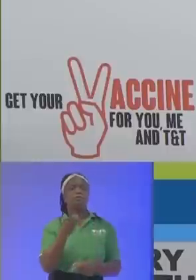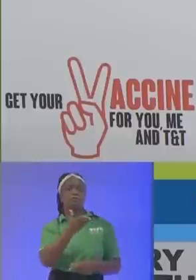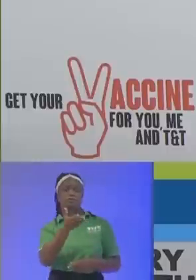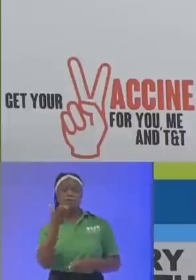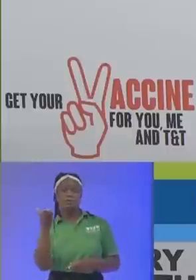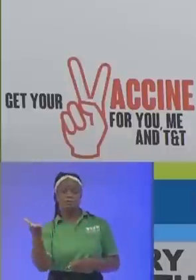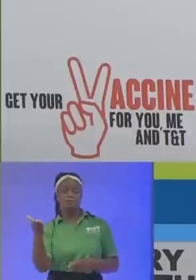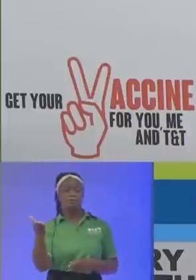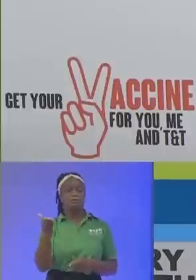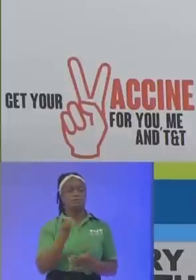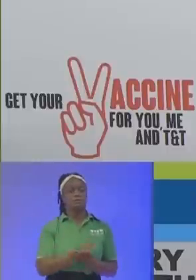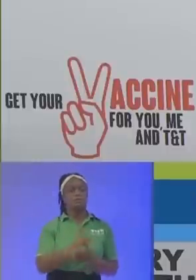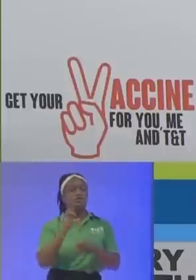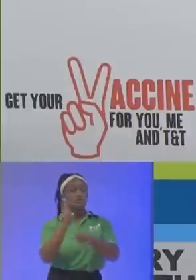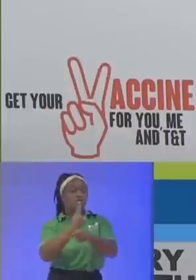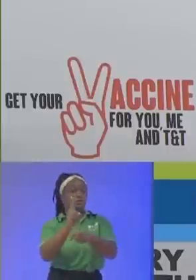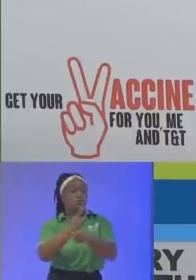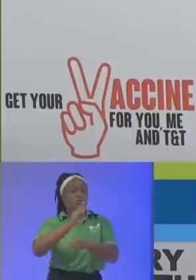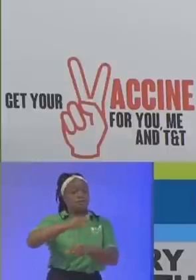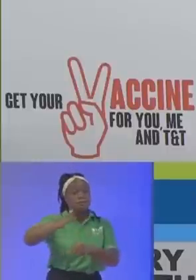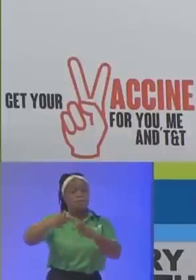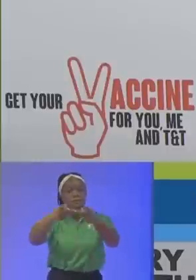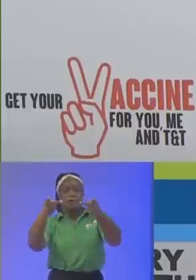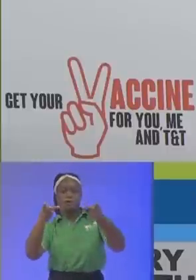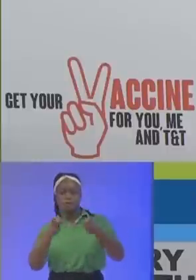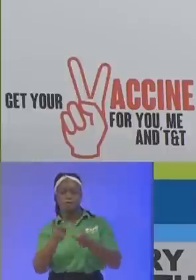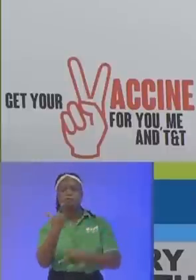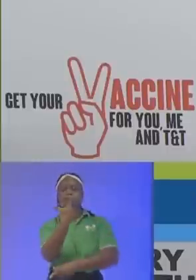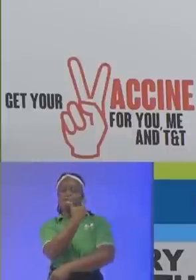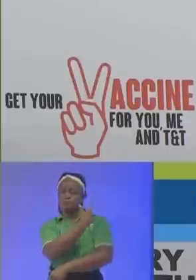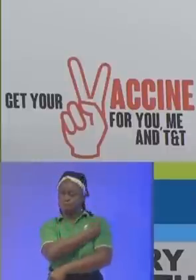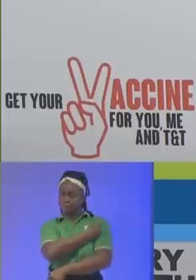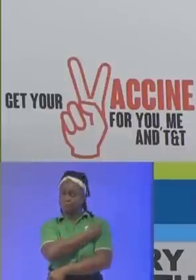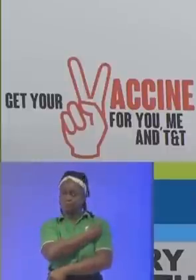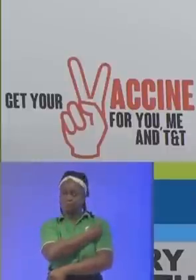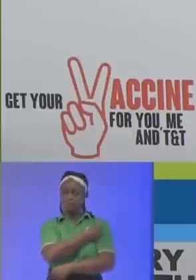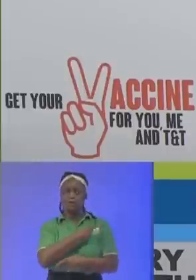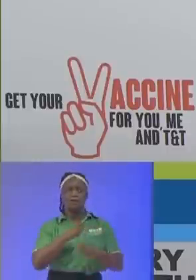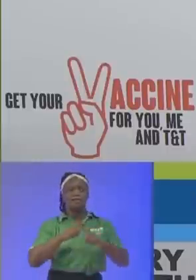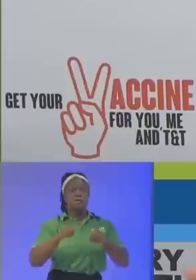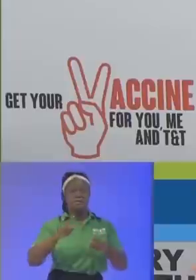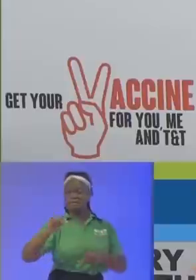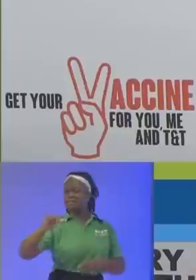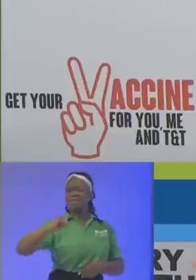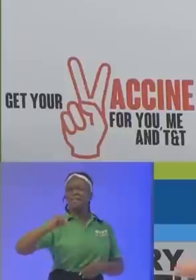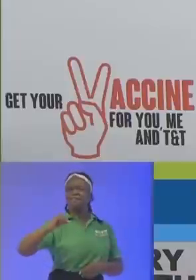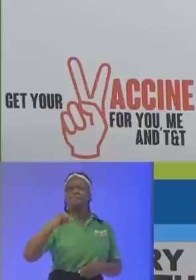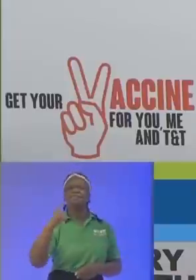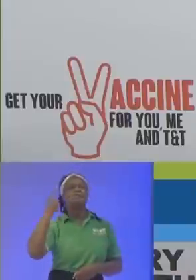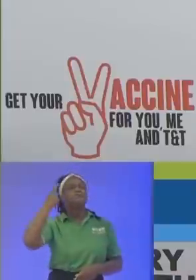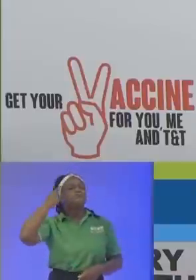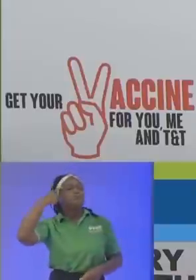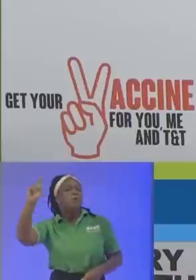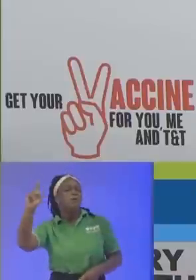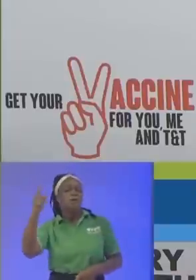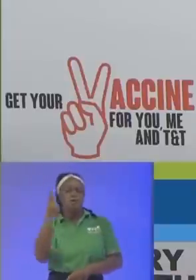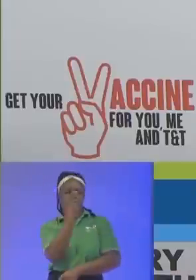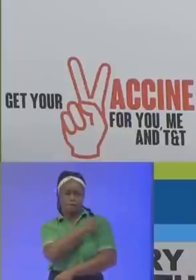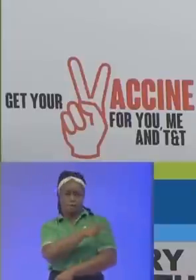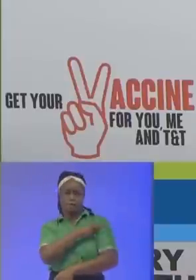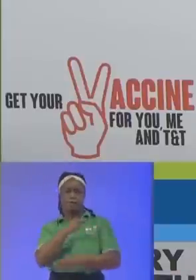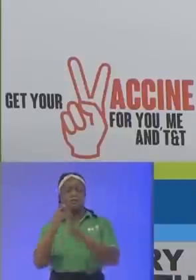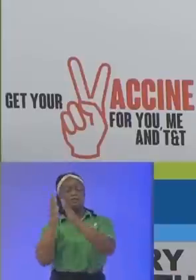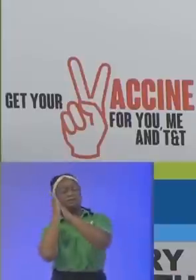sites. Of course, as I would say with the hospital beds and you know, what I've been repeatedly saying over the